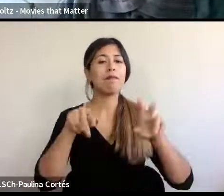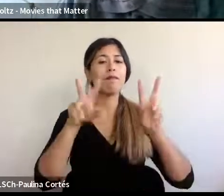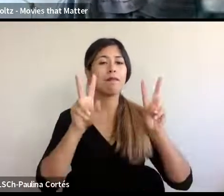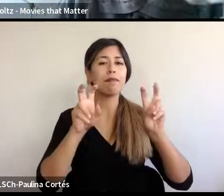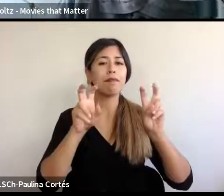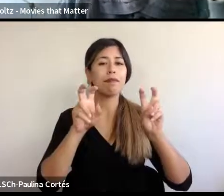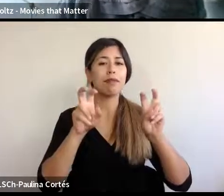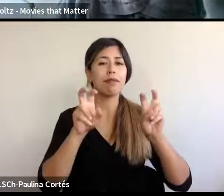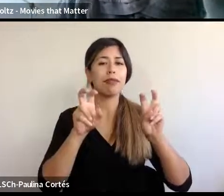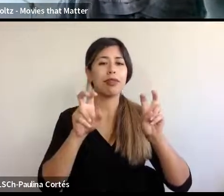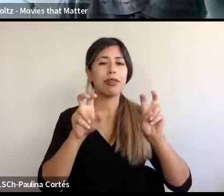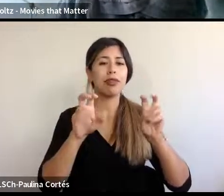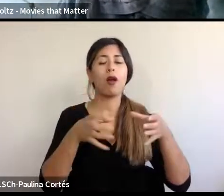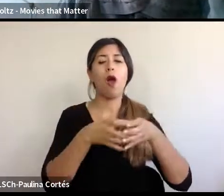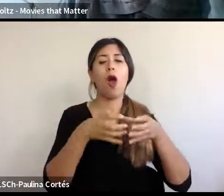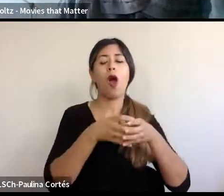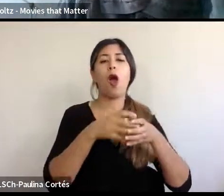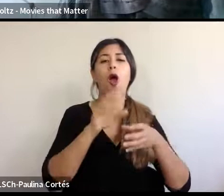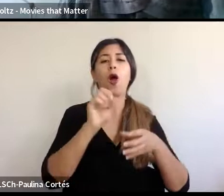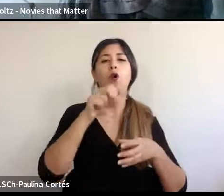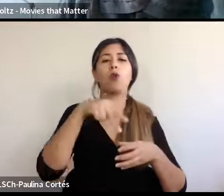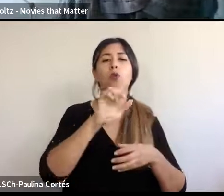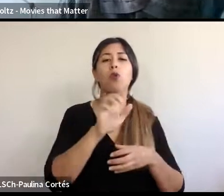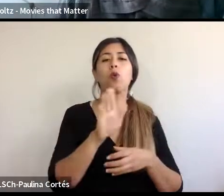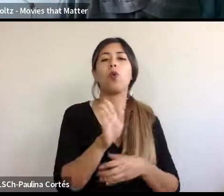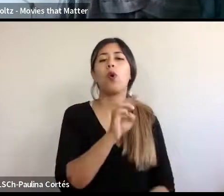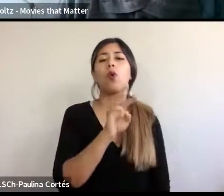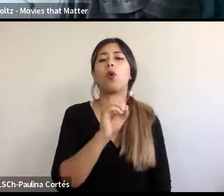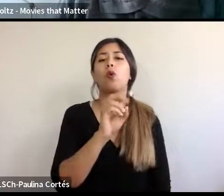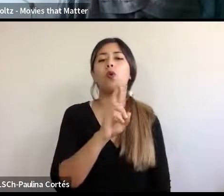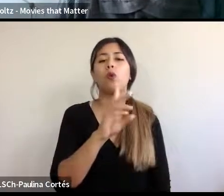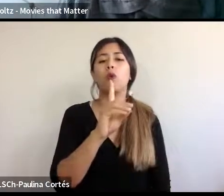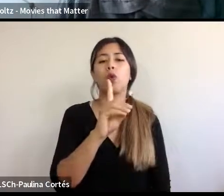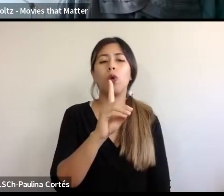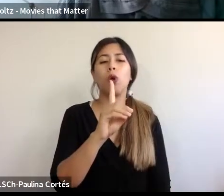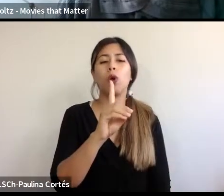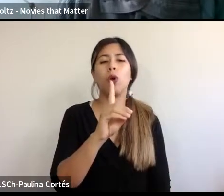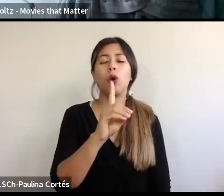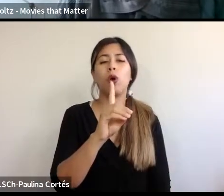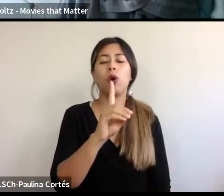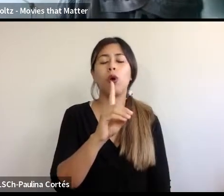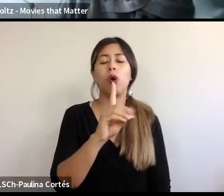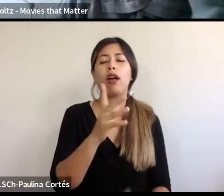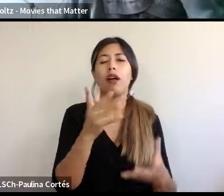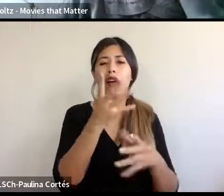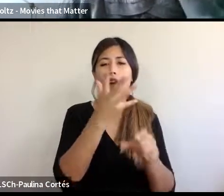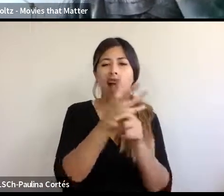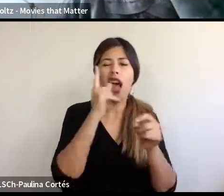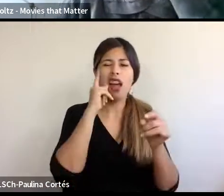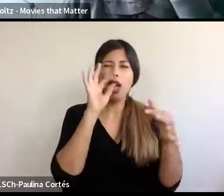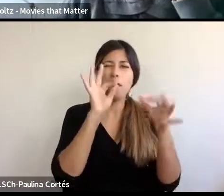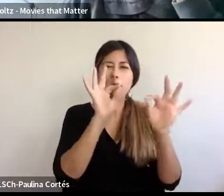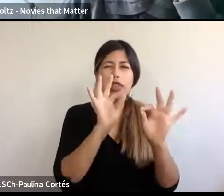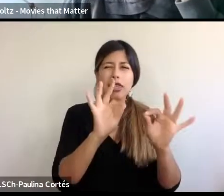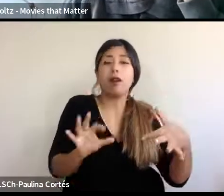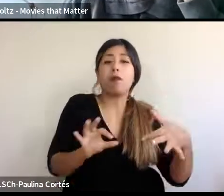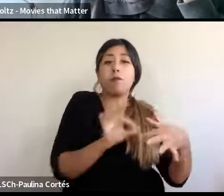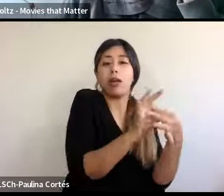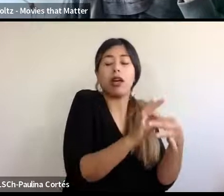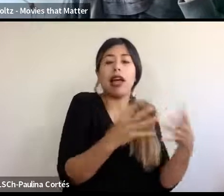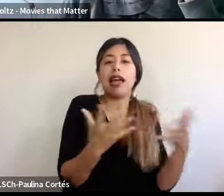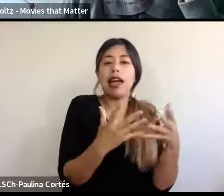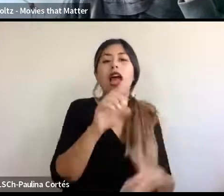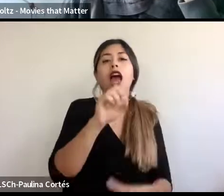kind of origin which is connected to one of the biggest NGOs in the whole Europe, which is called People in